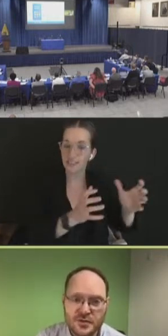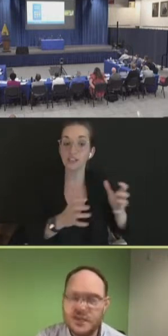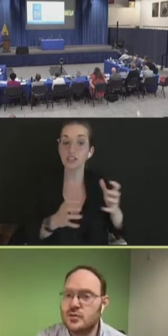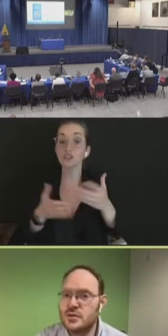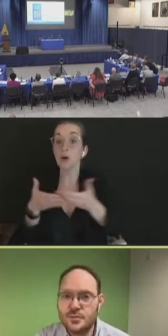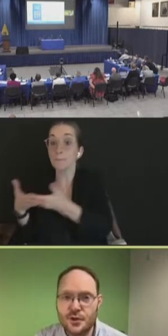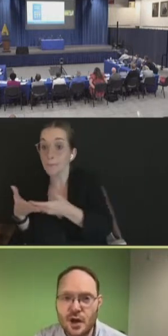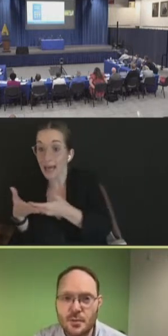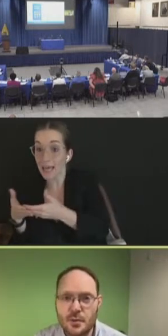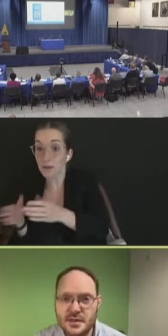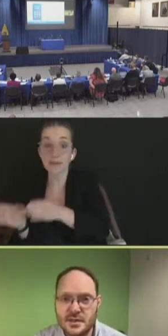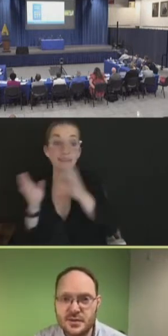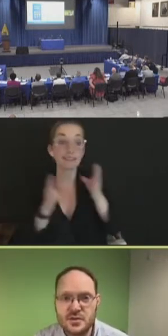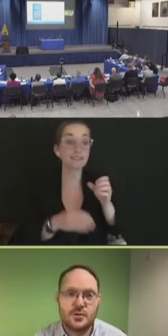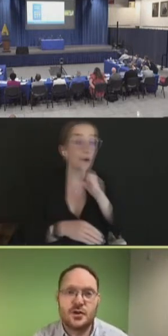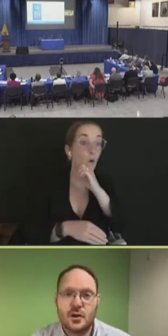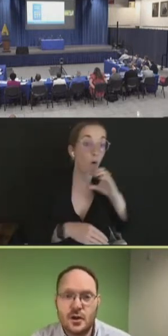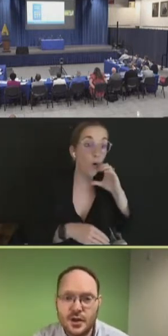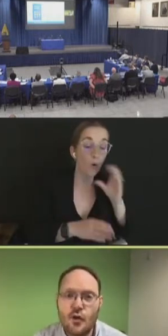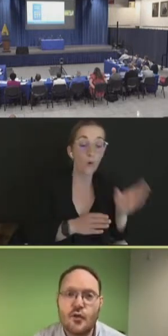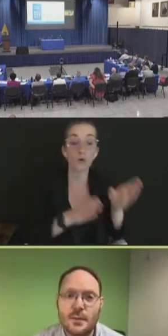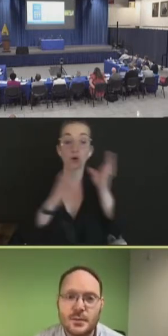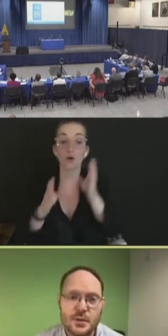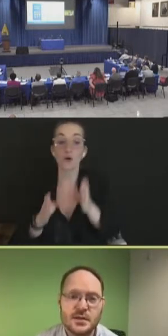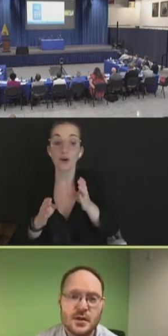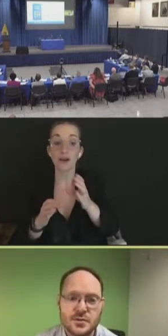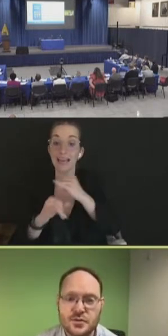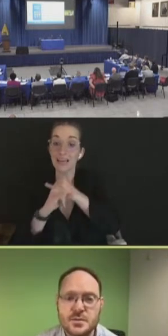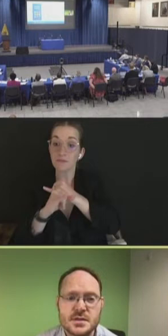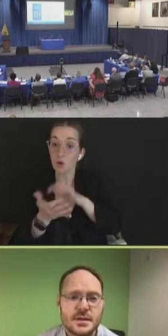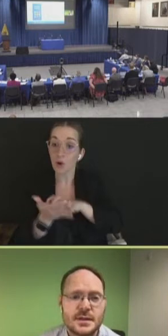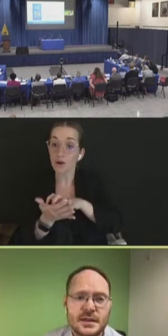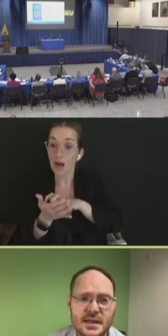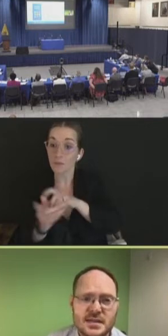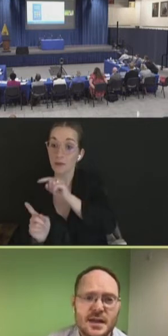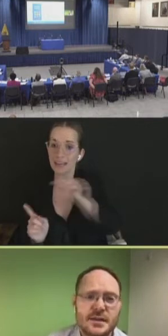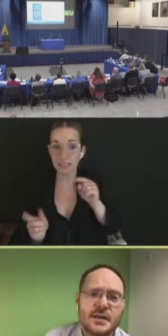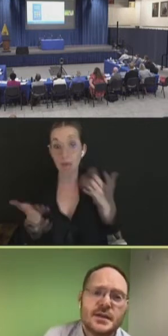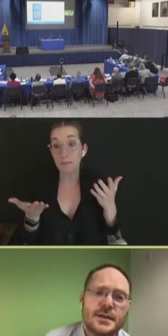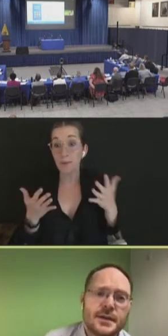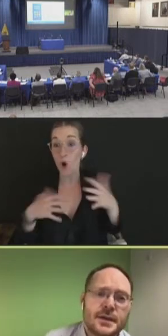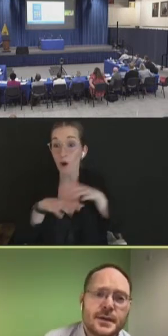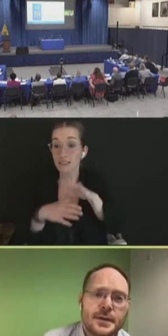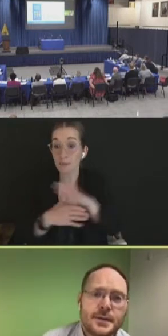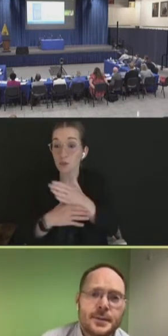older individuals, or immunocompromised individuals, the overlap between those groups. Next slide.